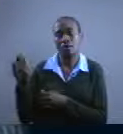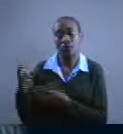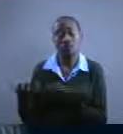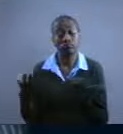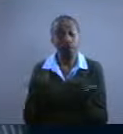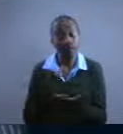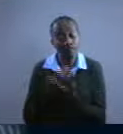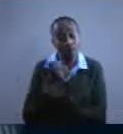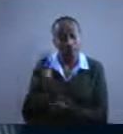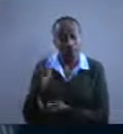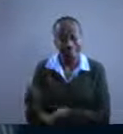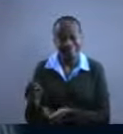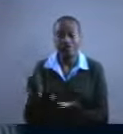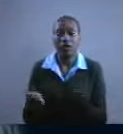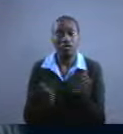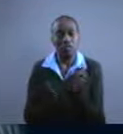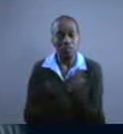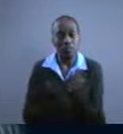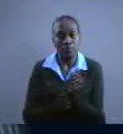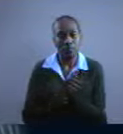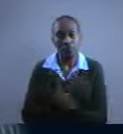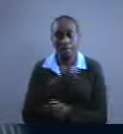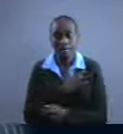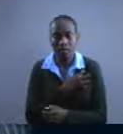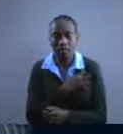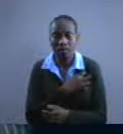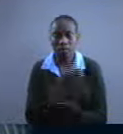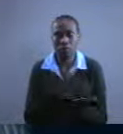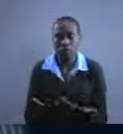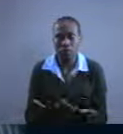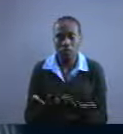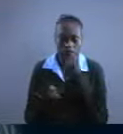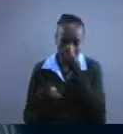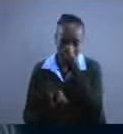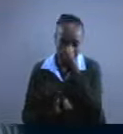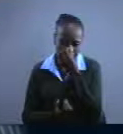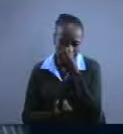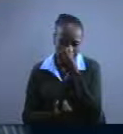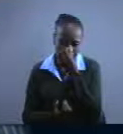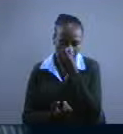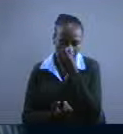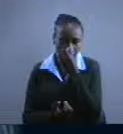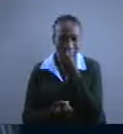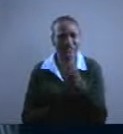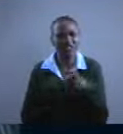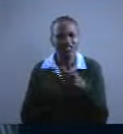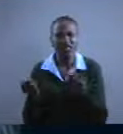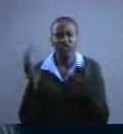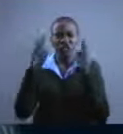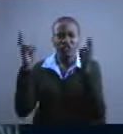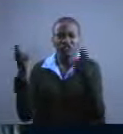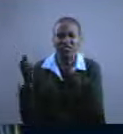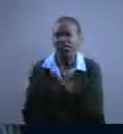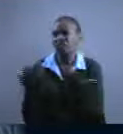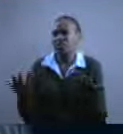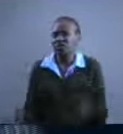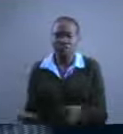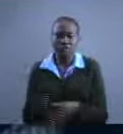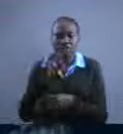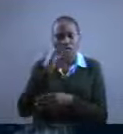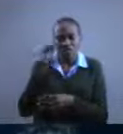that the Deputy Minister has been to universities and